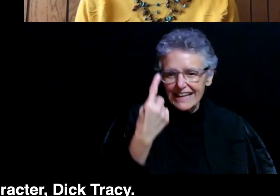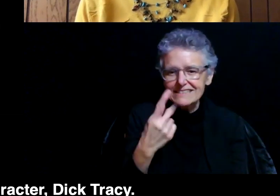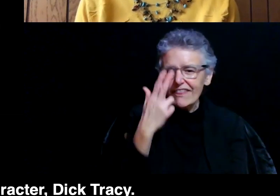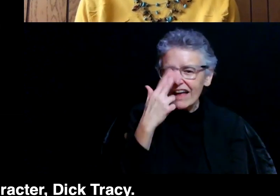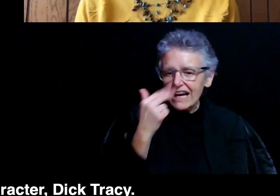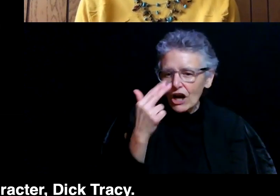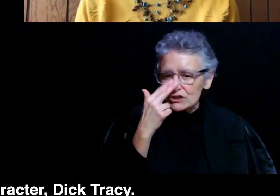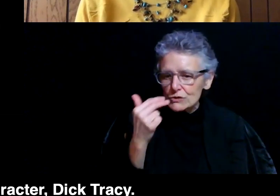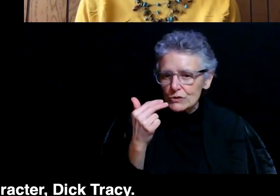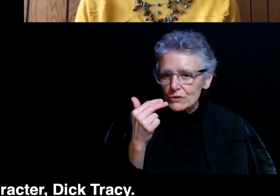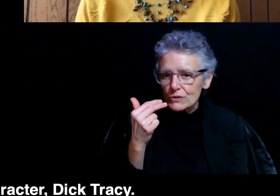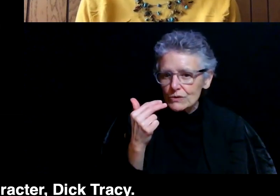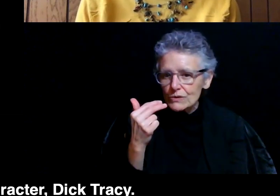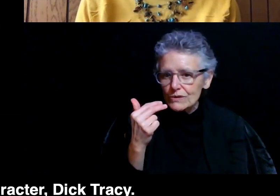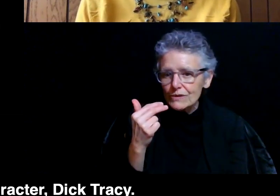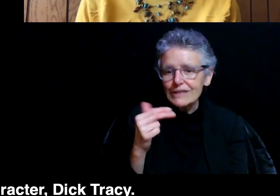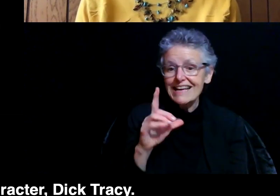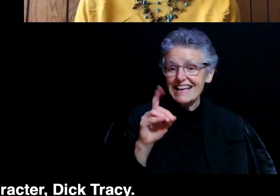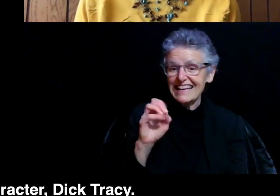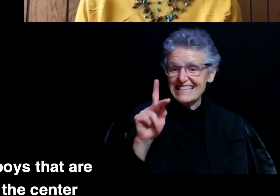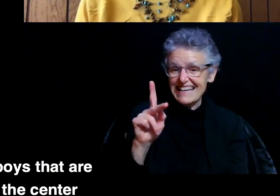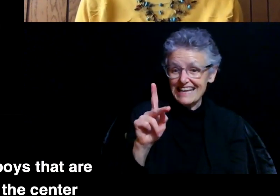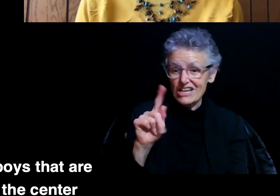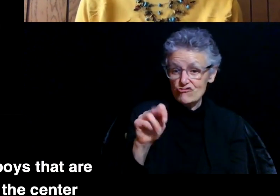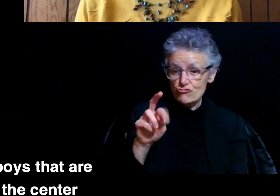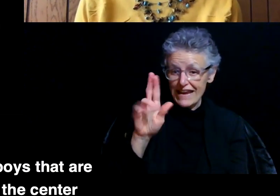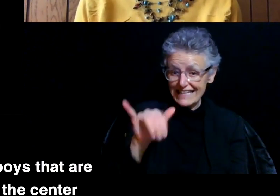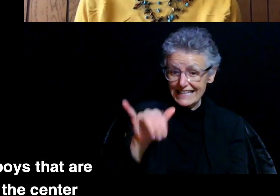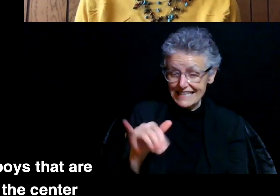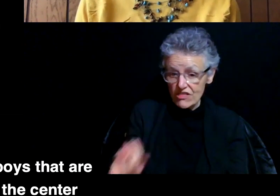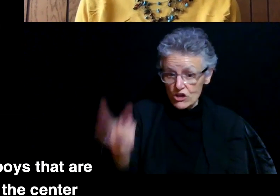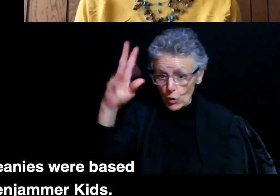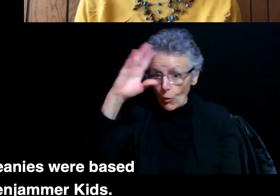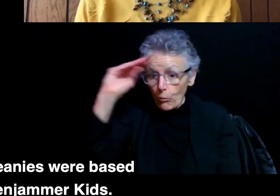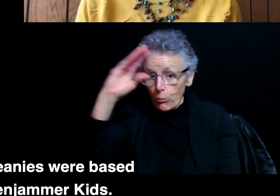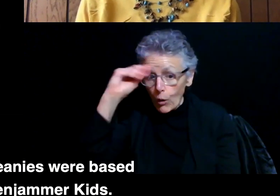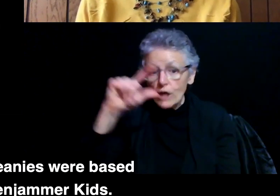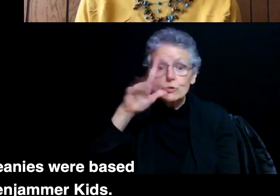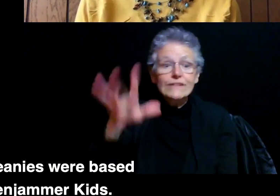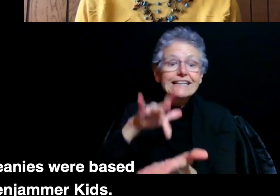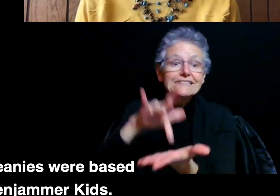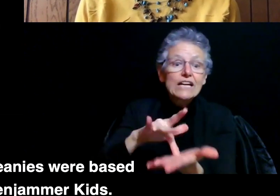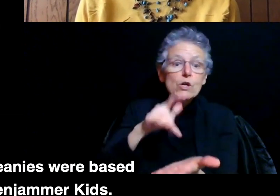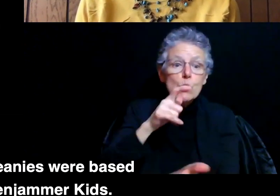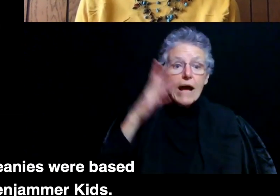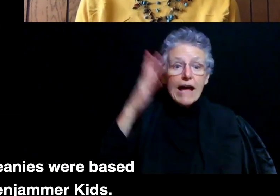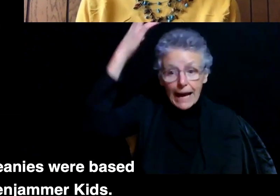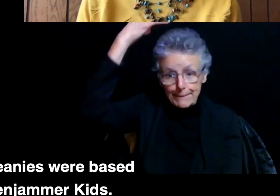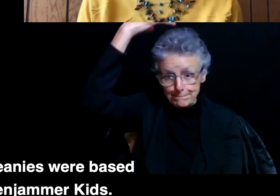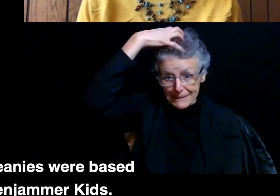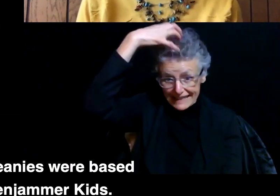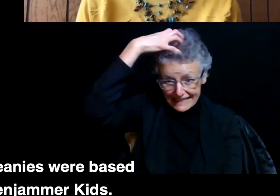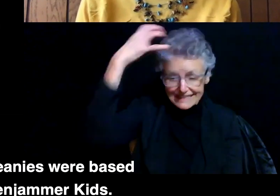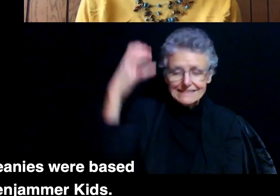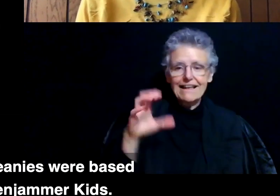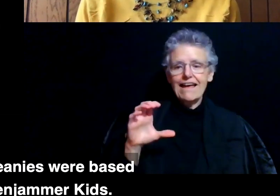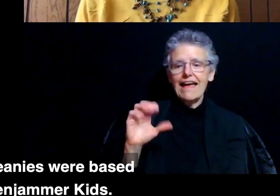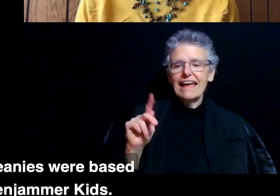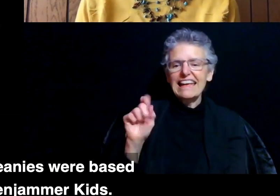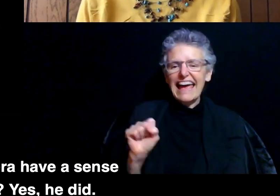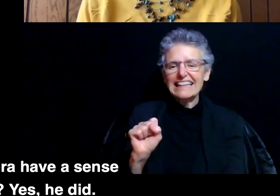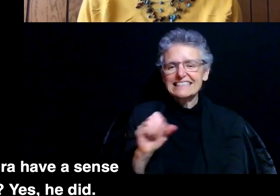cartoon character Dick Tracy. The two boys that are right in the center that have on beanies were based on the Katzenjammer